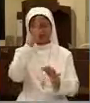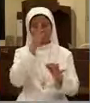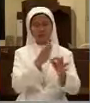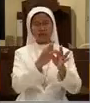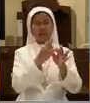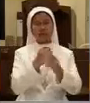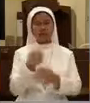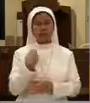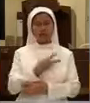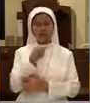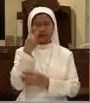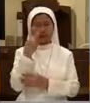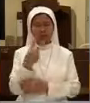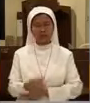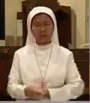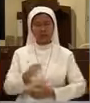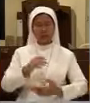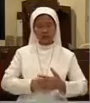We see abortion.